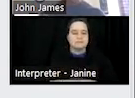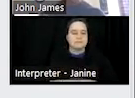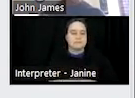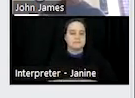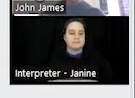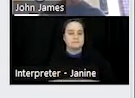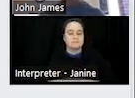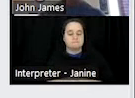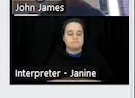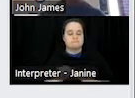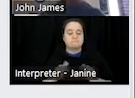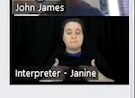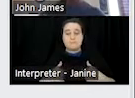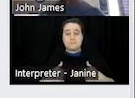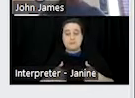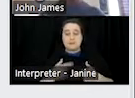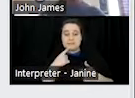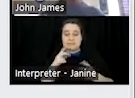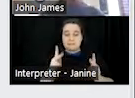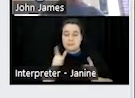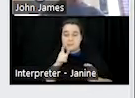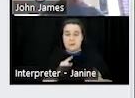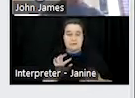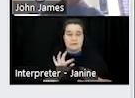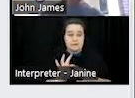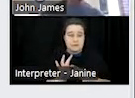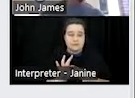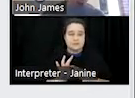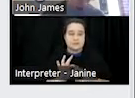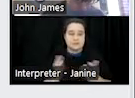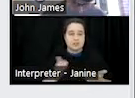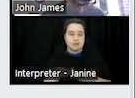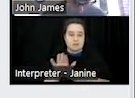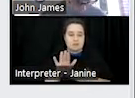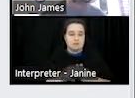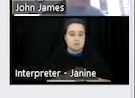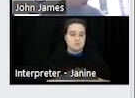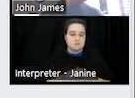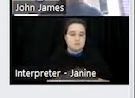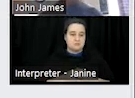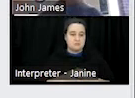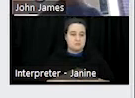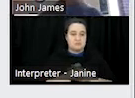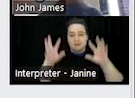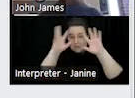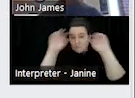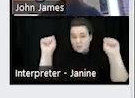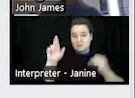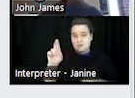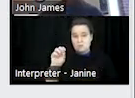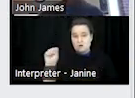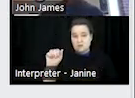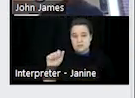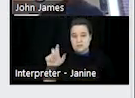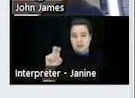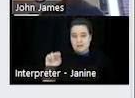I said the people that I'm connected with here is the president, Ross Allen, and his